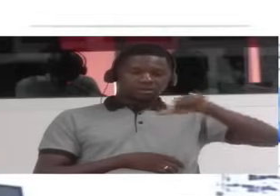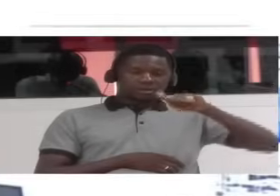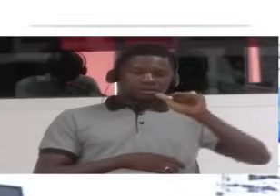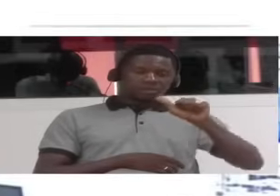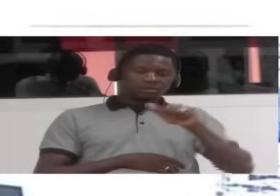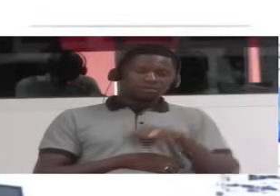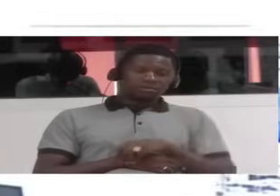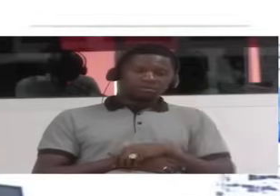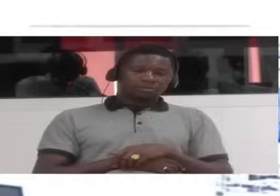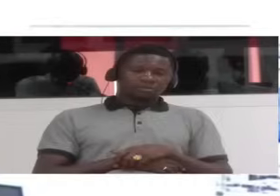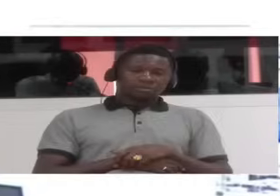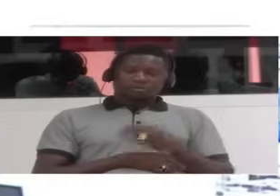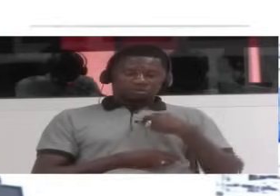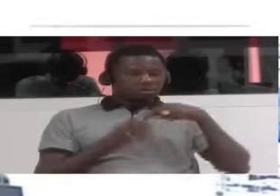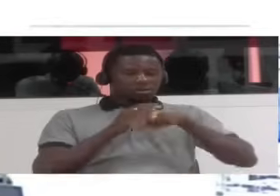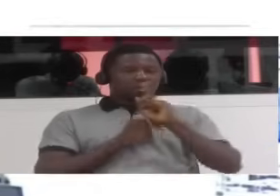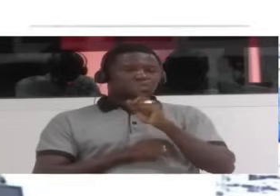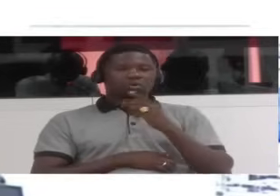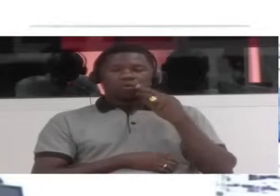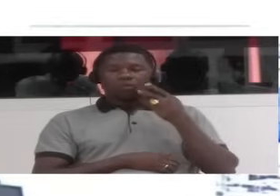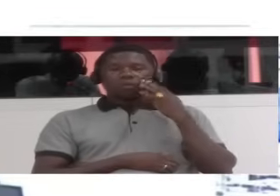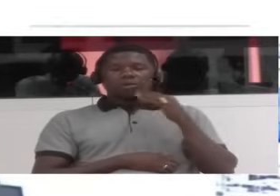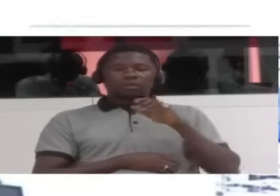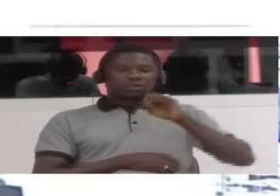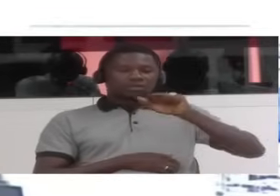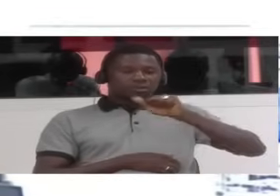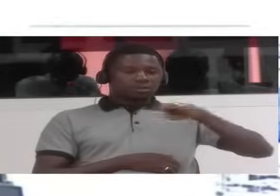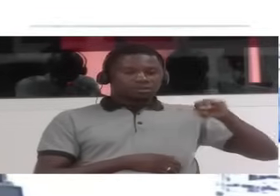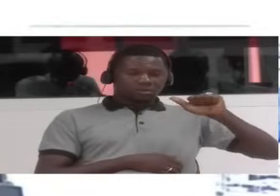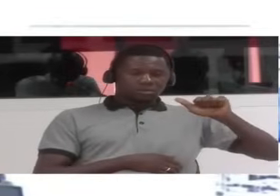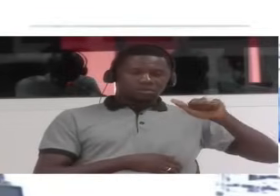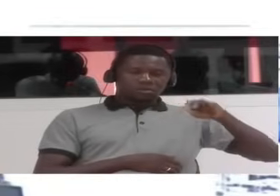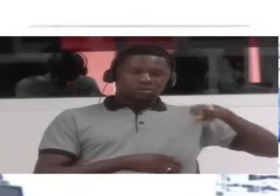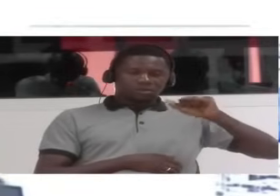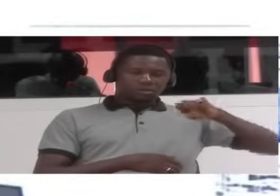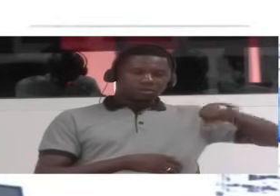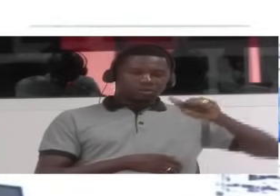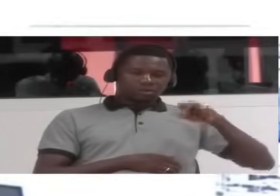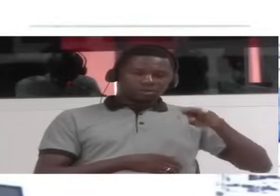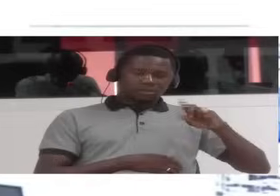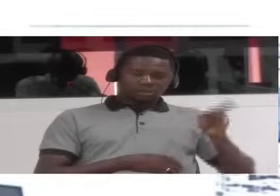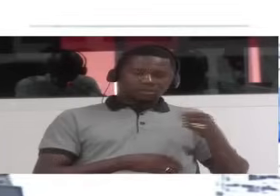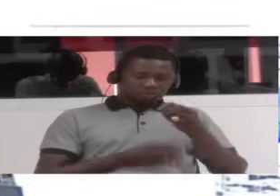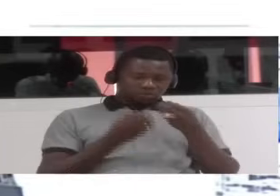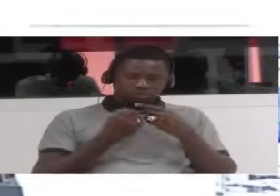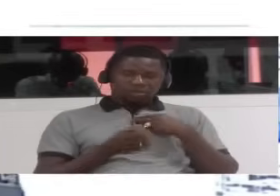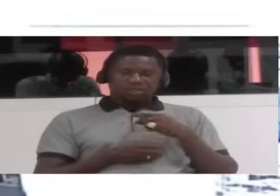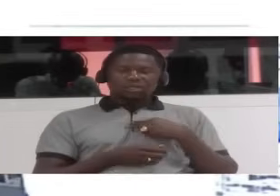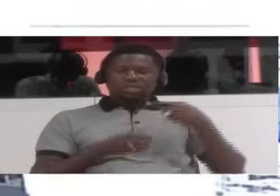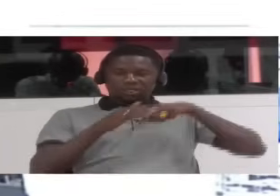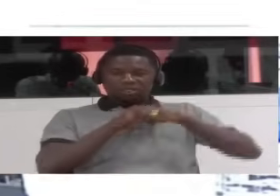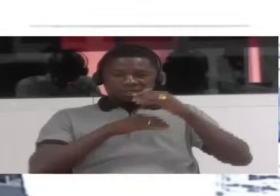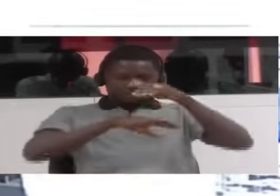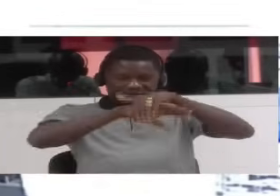When Shanamanyan tell me, I said, okay. So in that evening, I told my guard commander, Adam